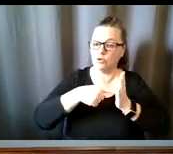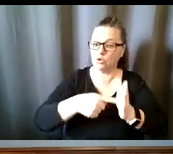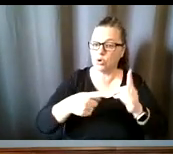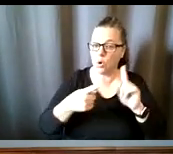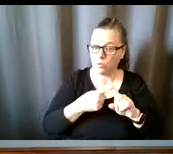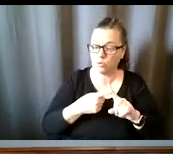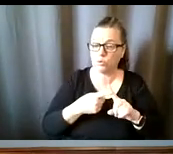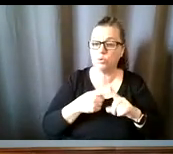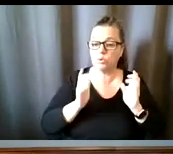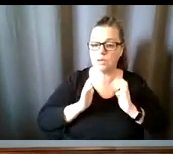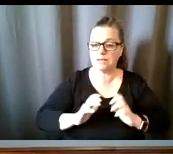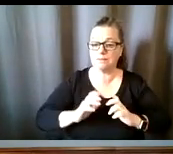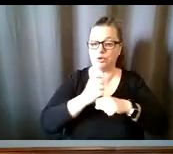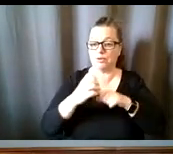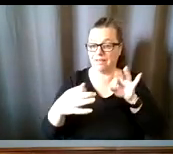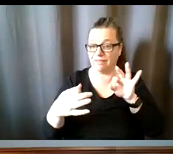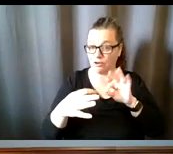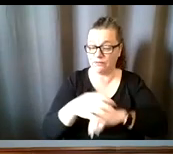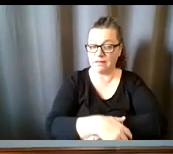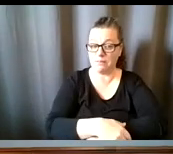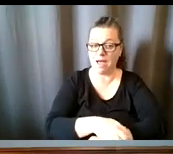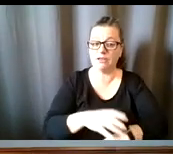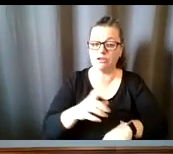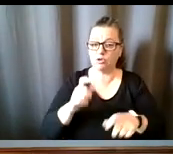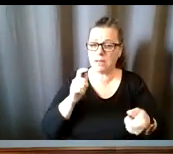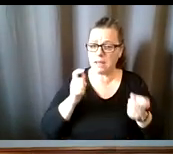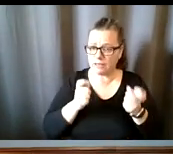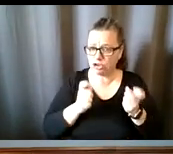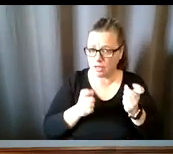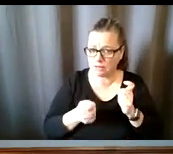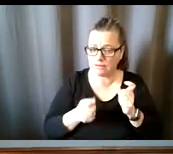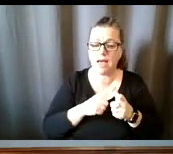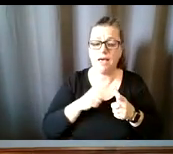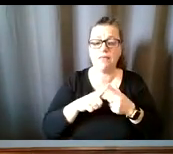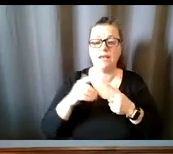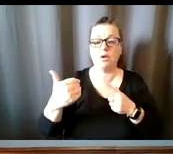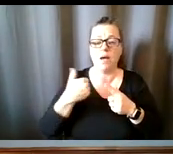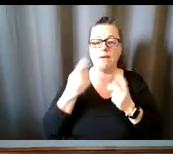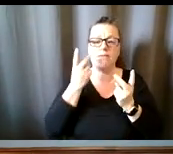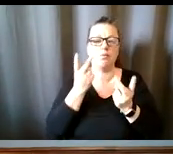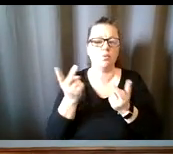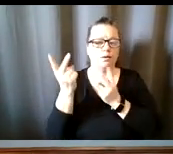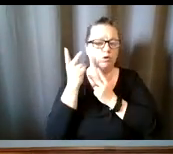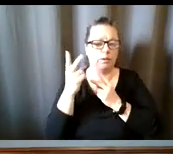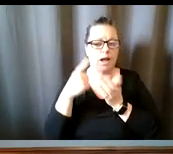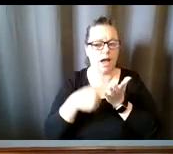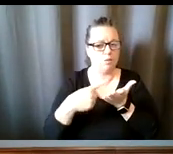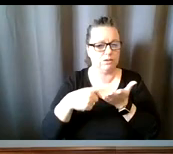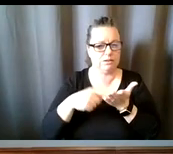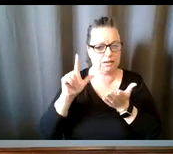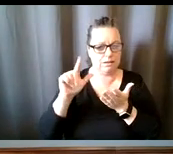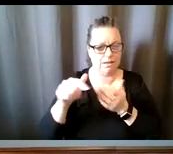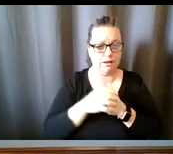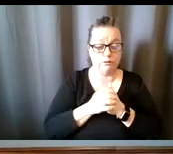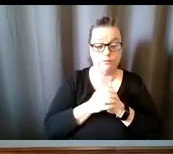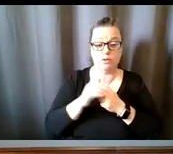customer, and you get their feedback. So you can take that and you can adjust. And then you have a retrospective, and I will talk about that a little bit later. So in